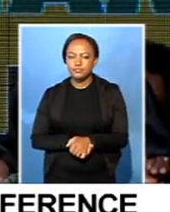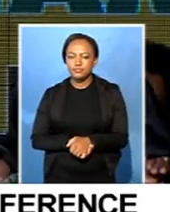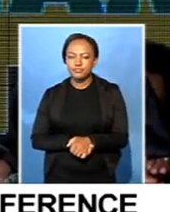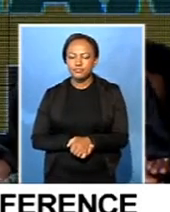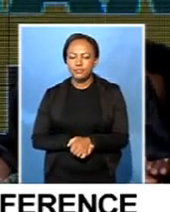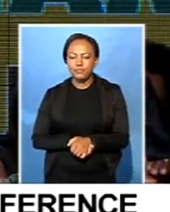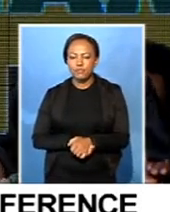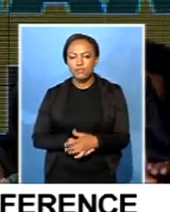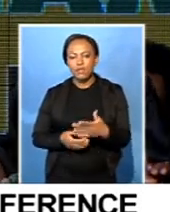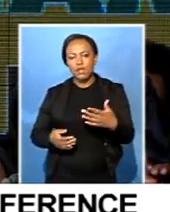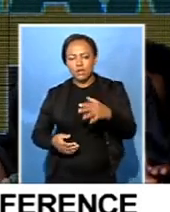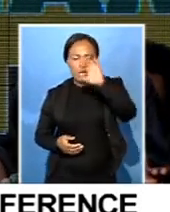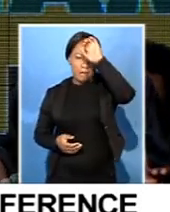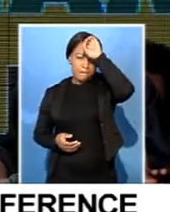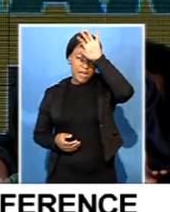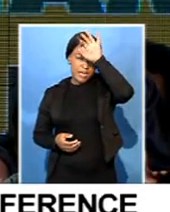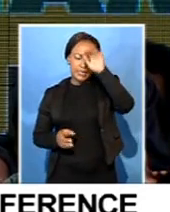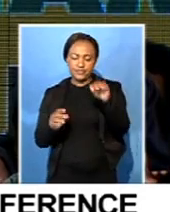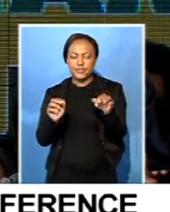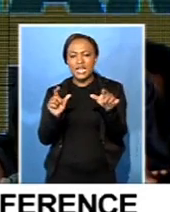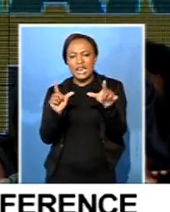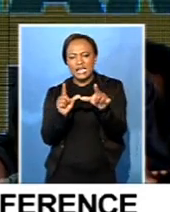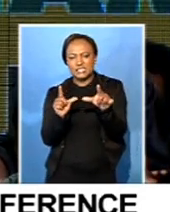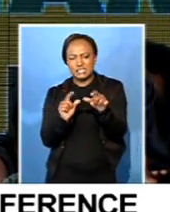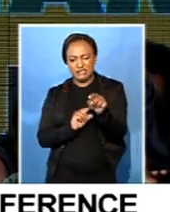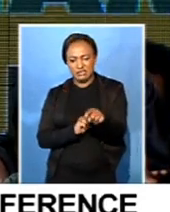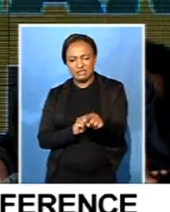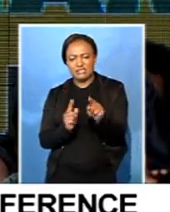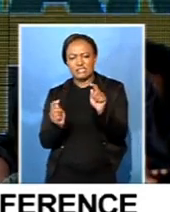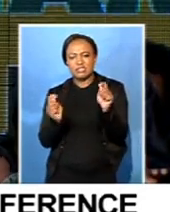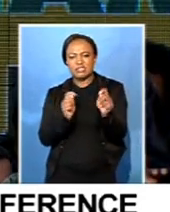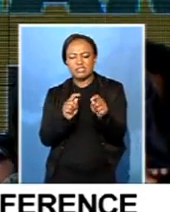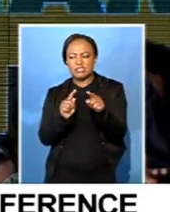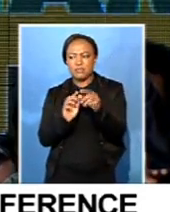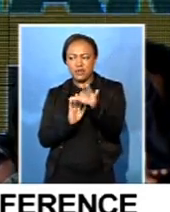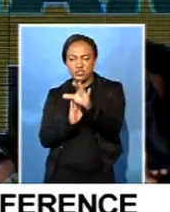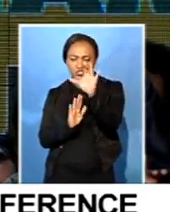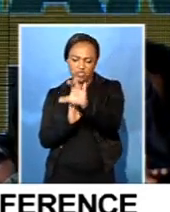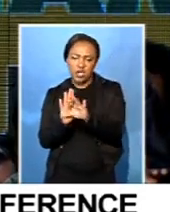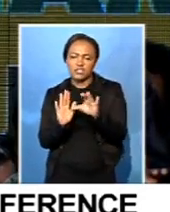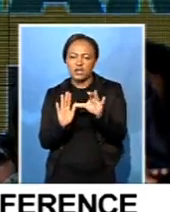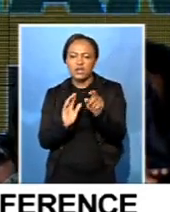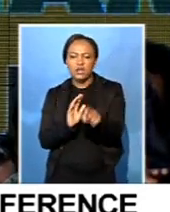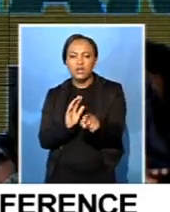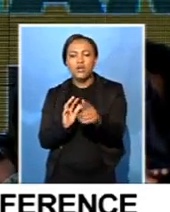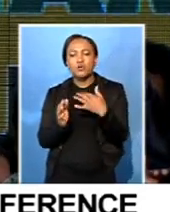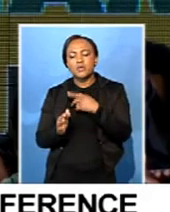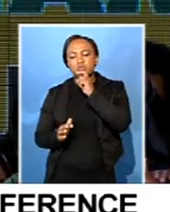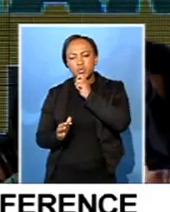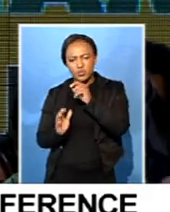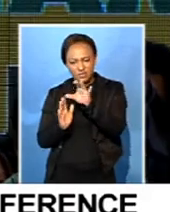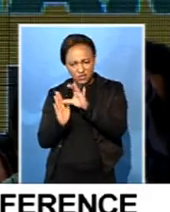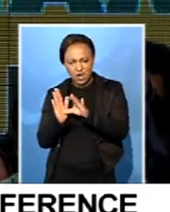The mining license regime and charter must be